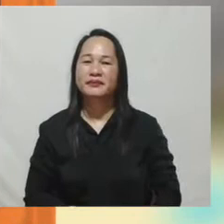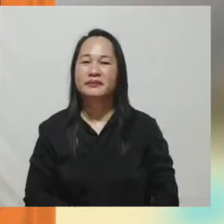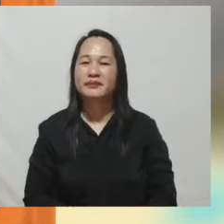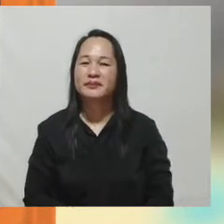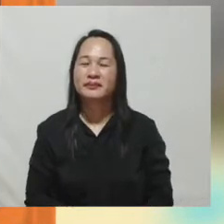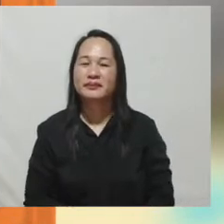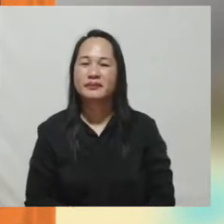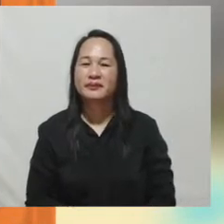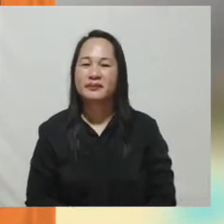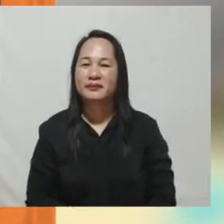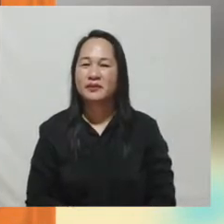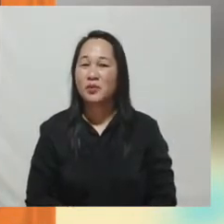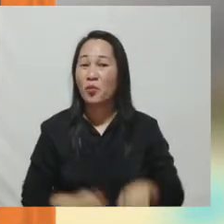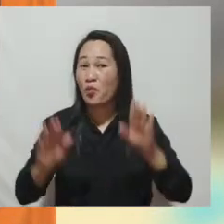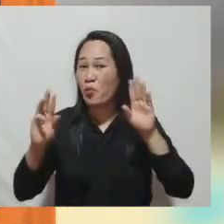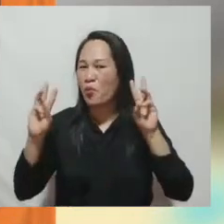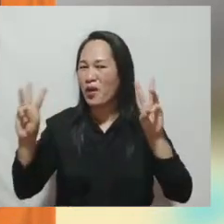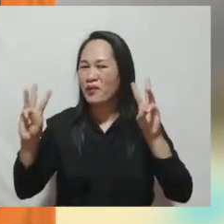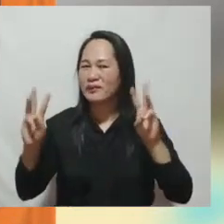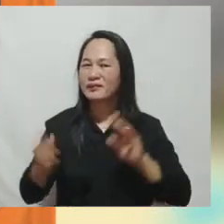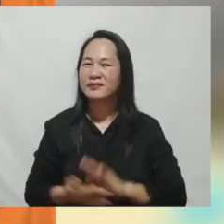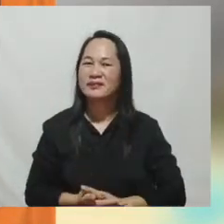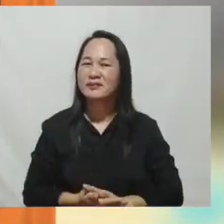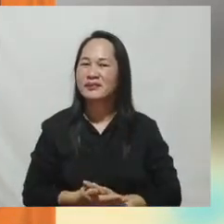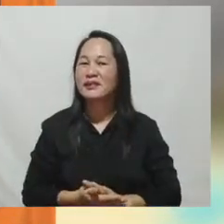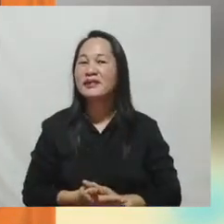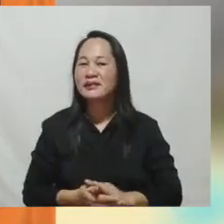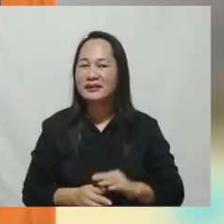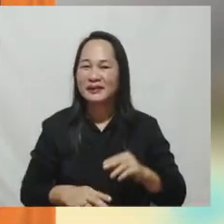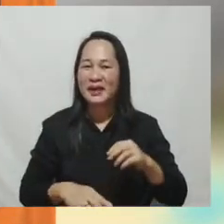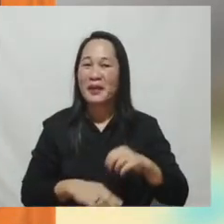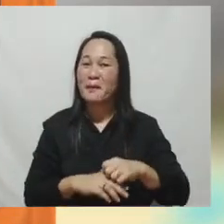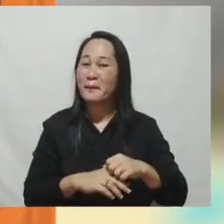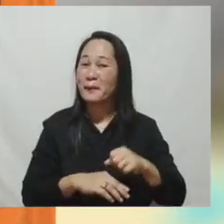Awesome! It's called stair.